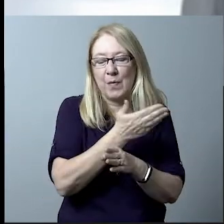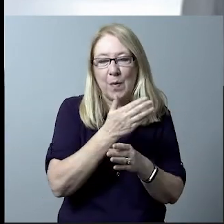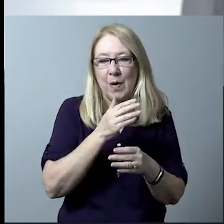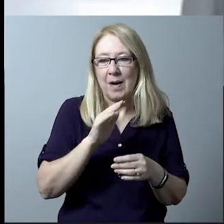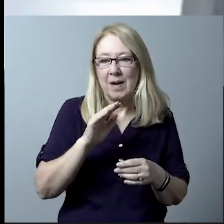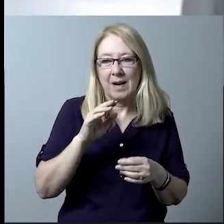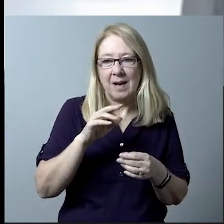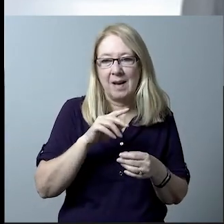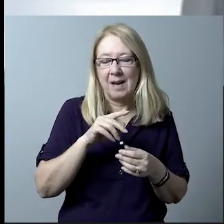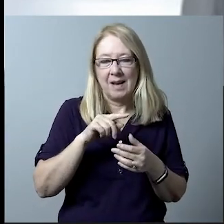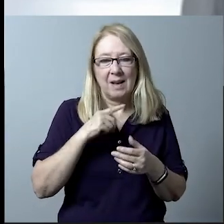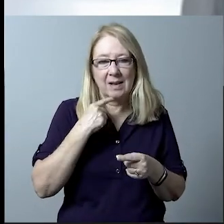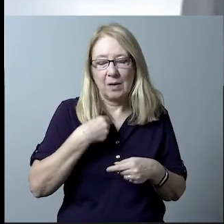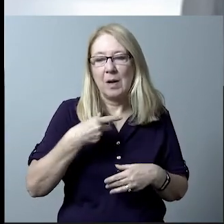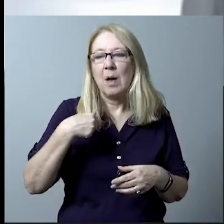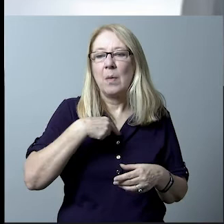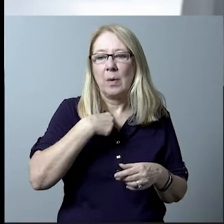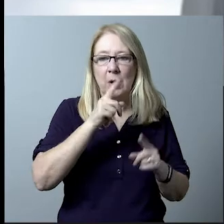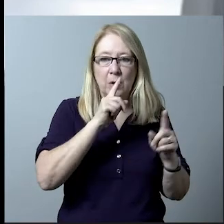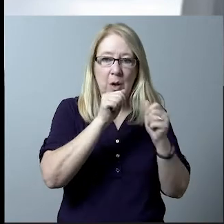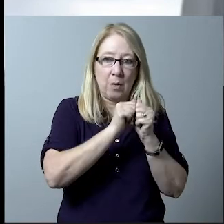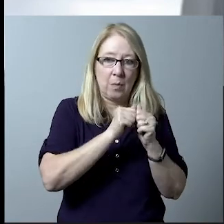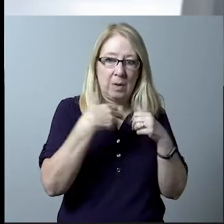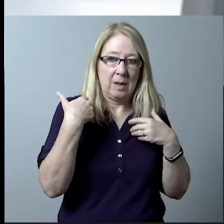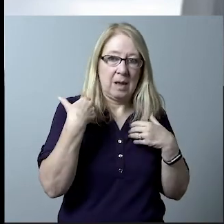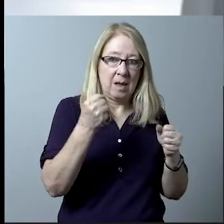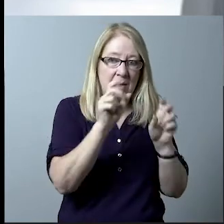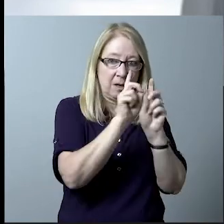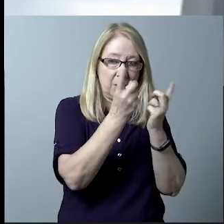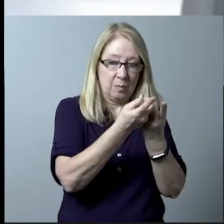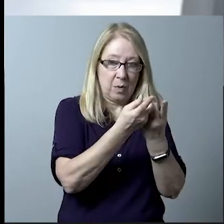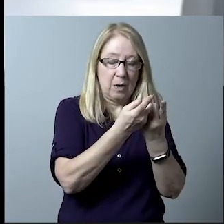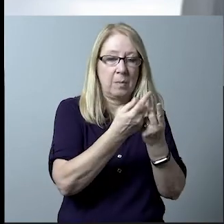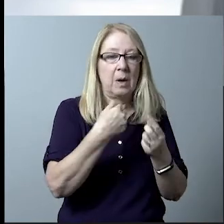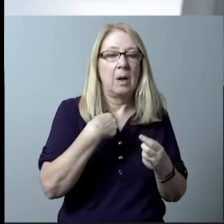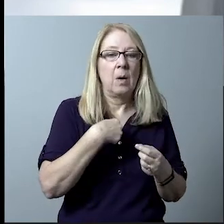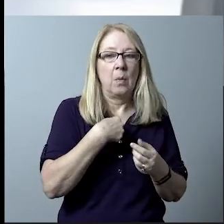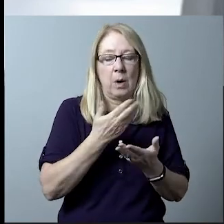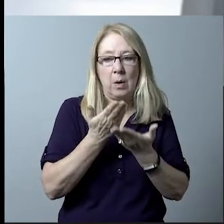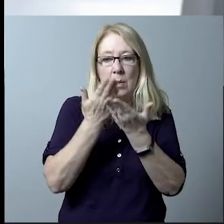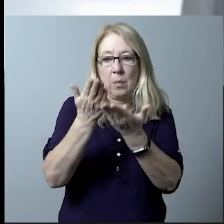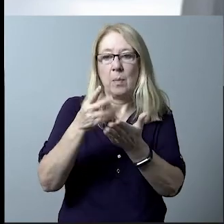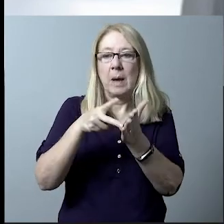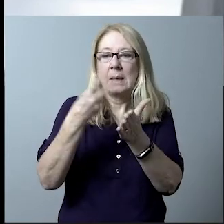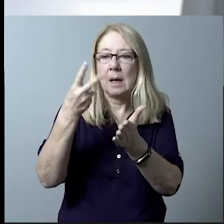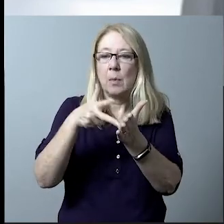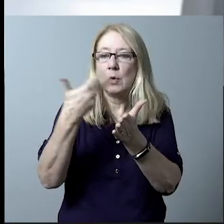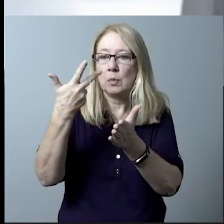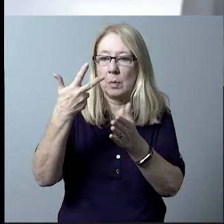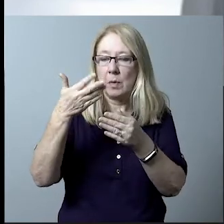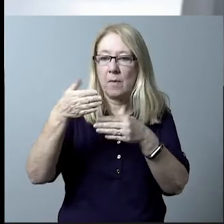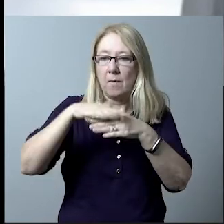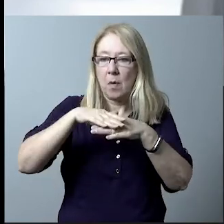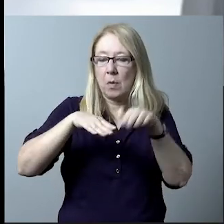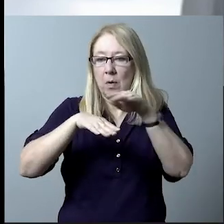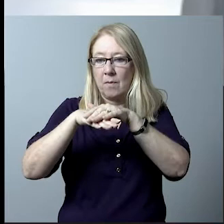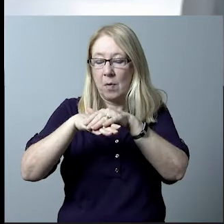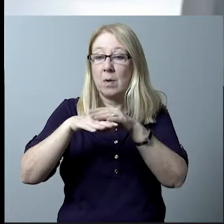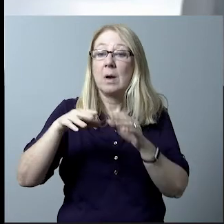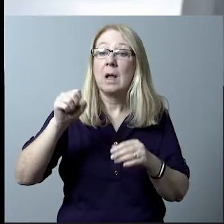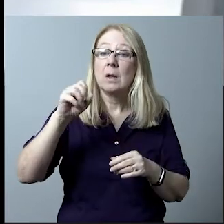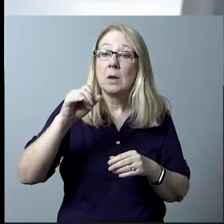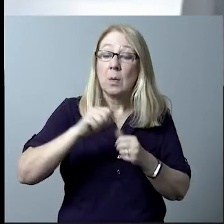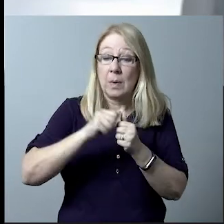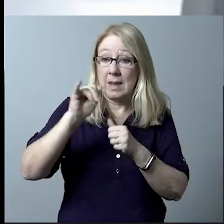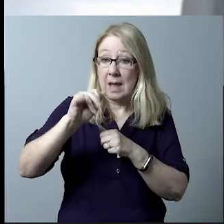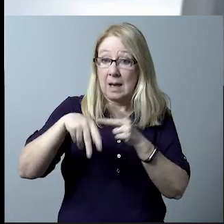came out. We have talked to the state health department and local health department about the face coverings, and we recommend that you double and triple them